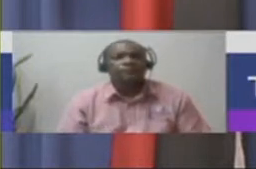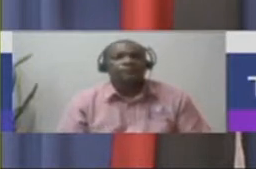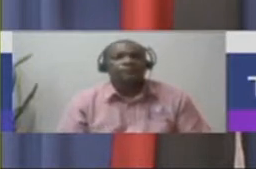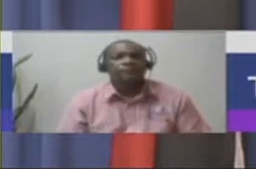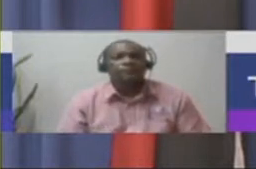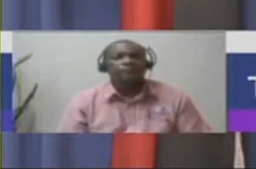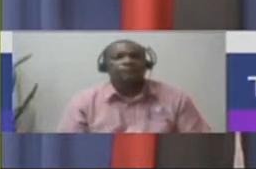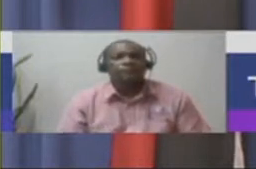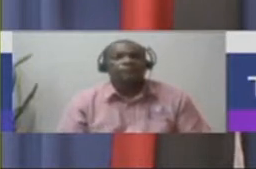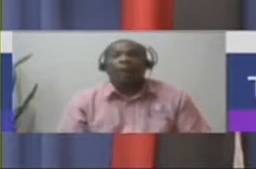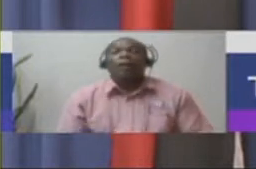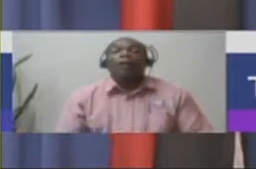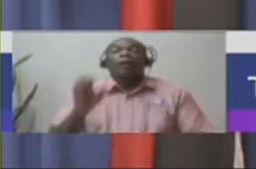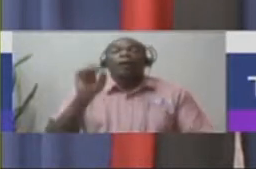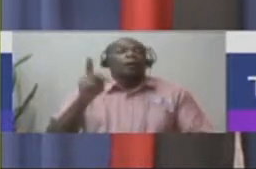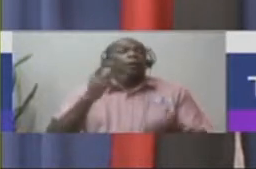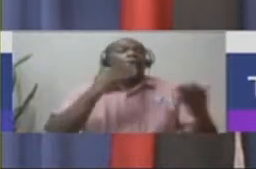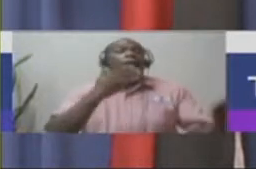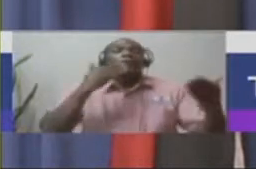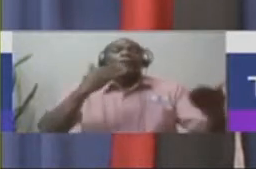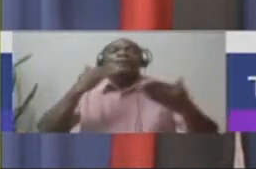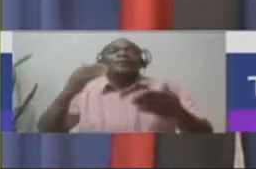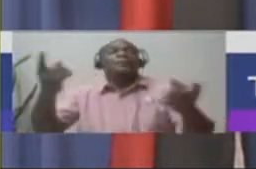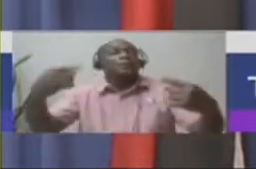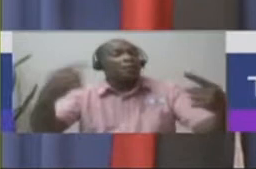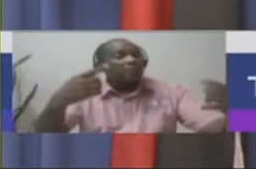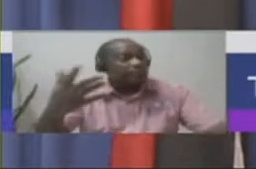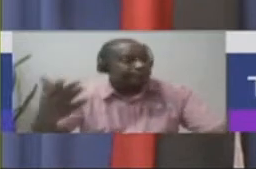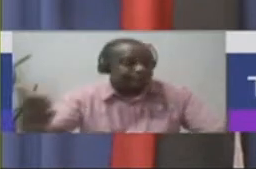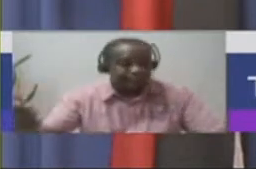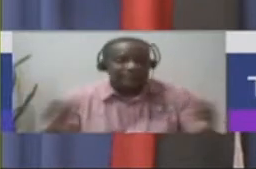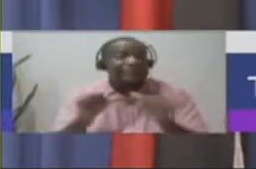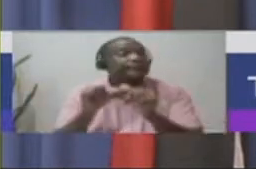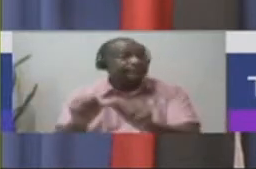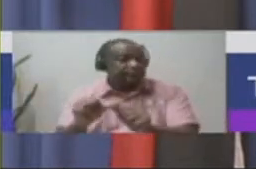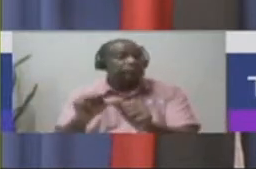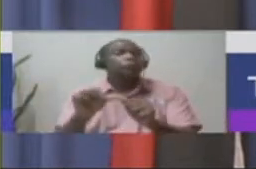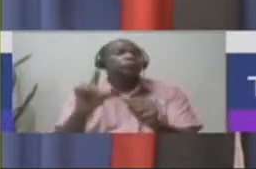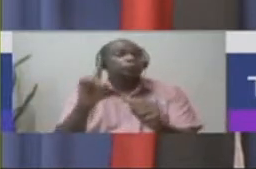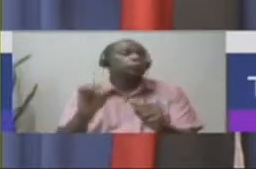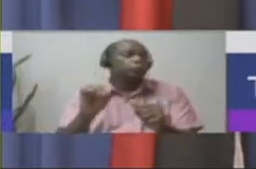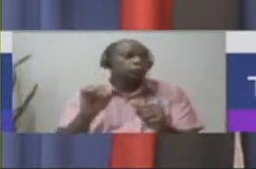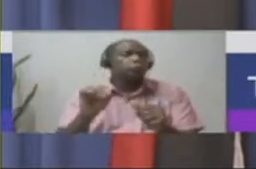Thank you very much for coming, and continue to do what we've been doing, and hopefully